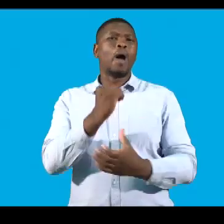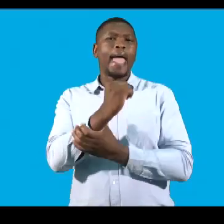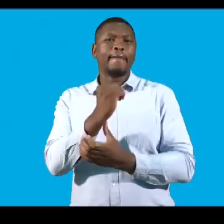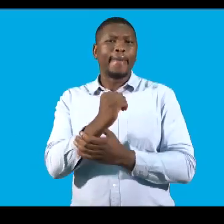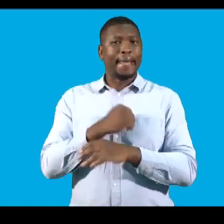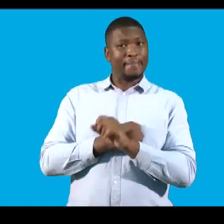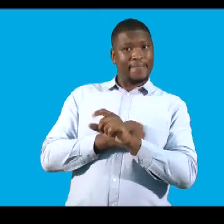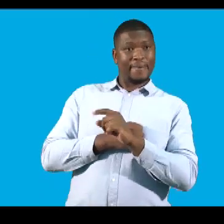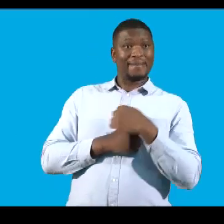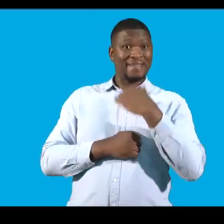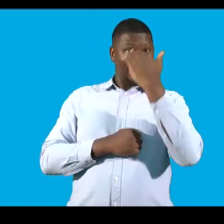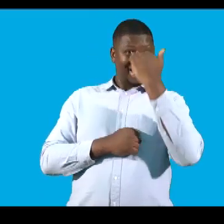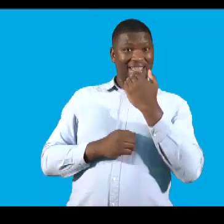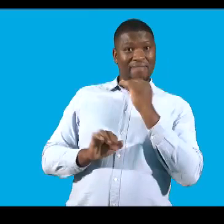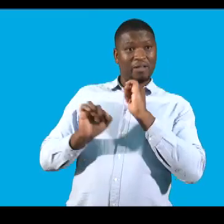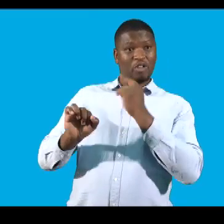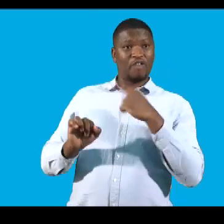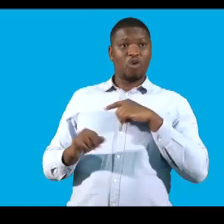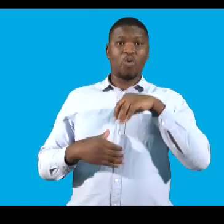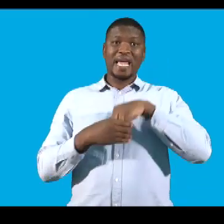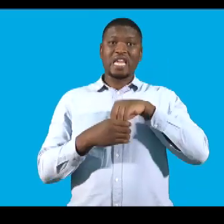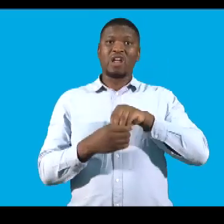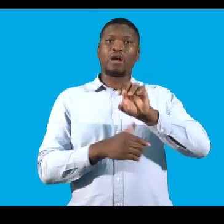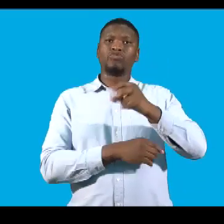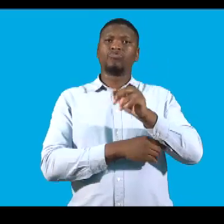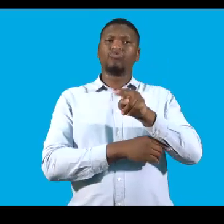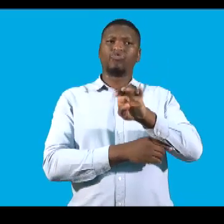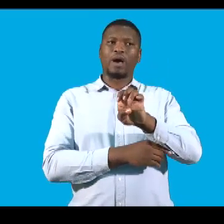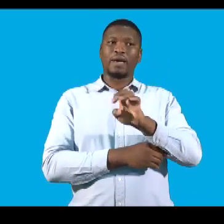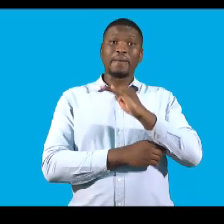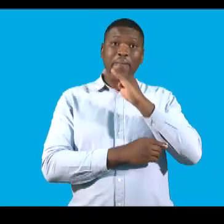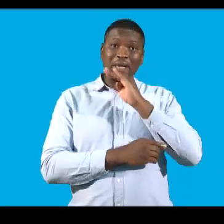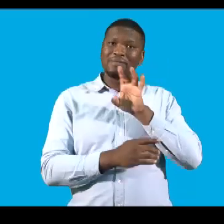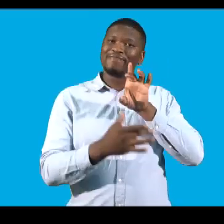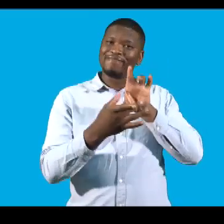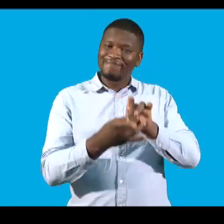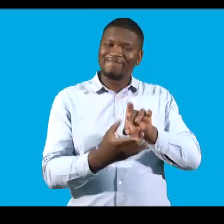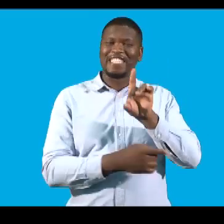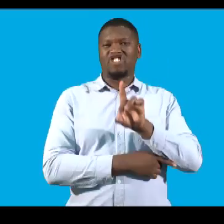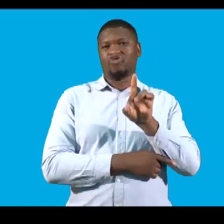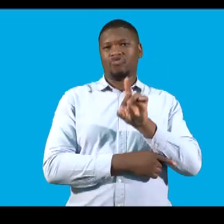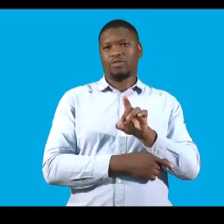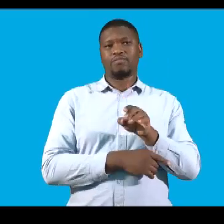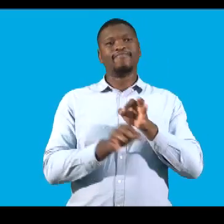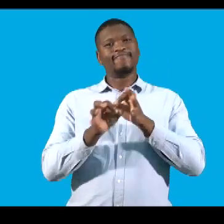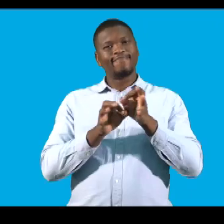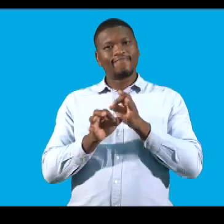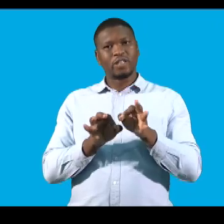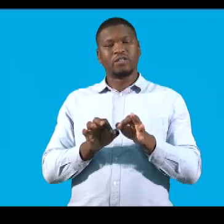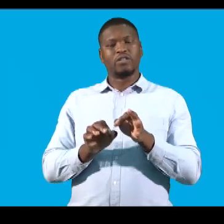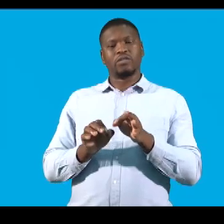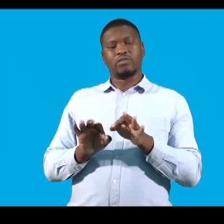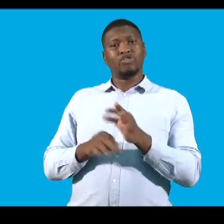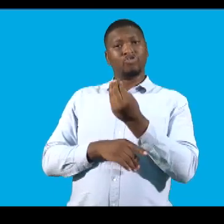biblical prophet. The image of the inner shrine, once again, we are referring to diction. further depicts the child as